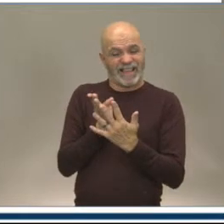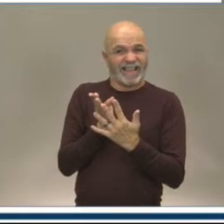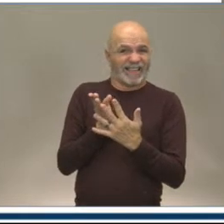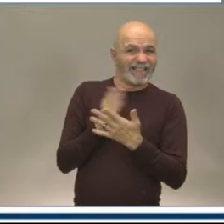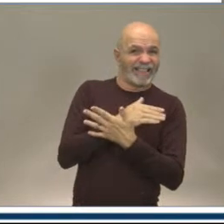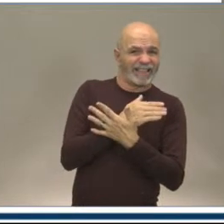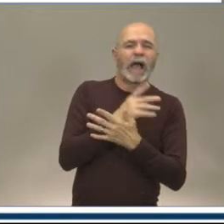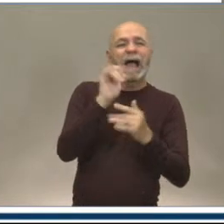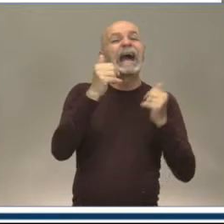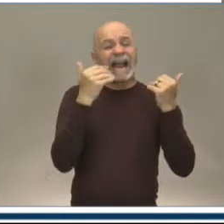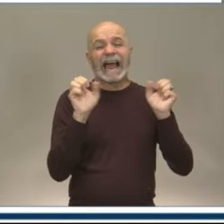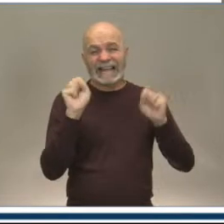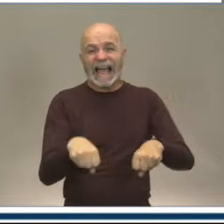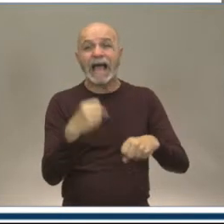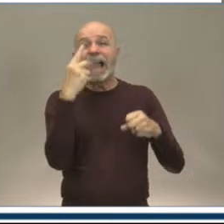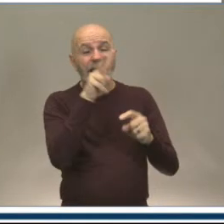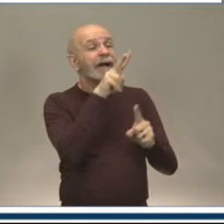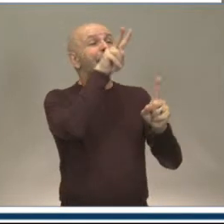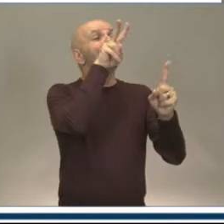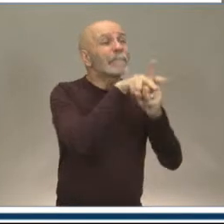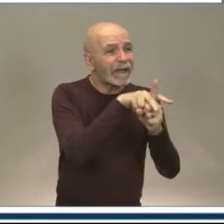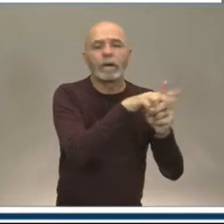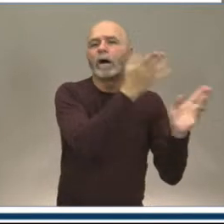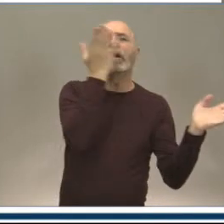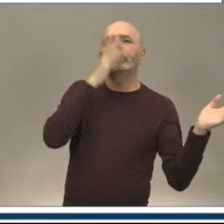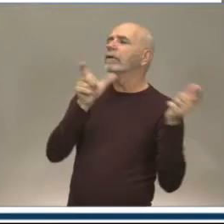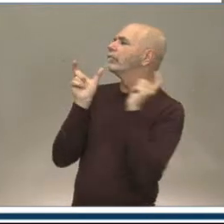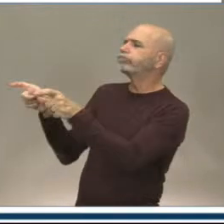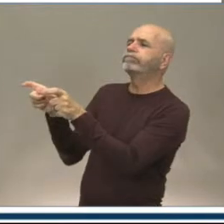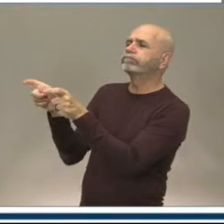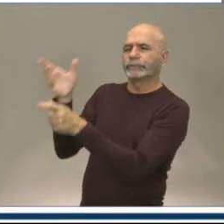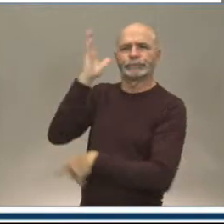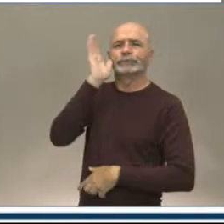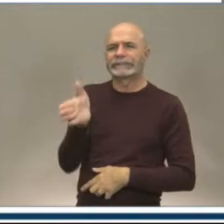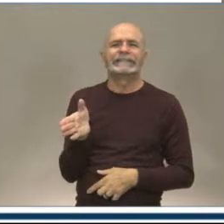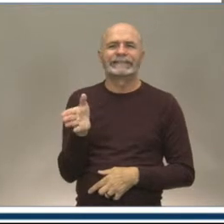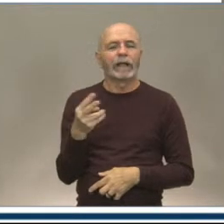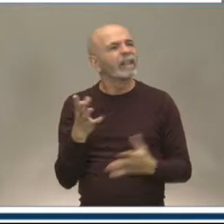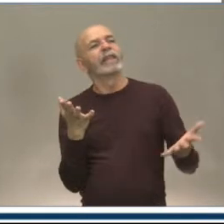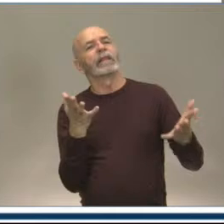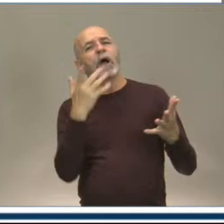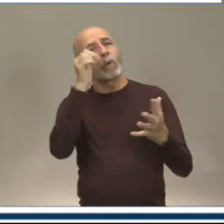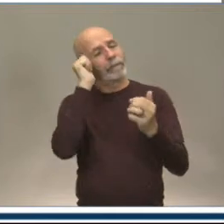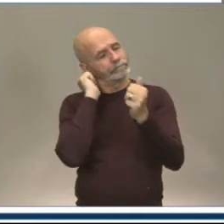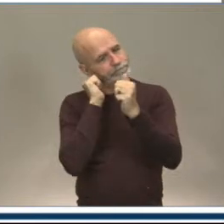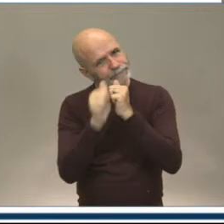not allow you that appointment to be booked before your 6-month mark.